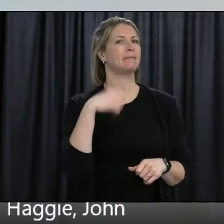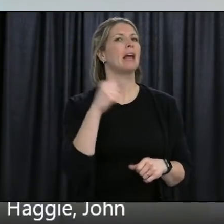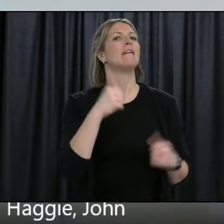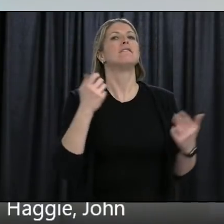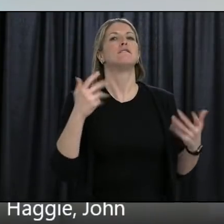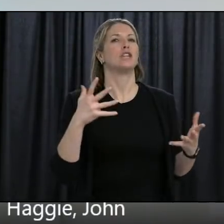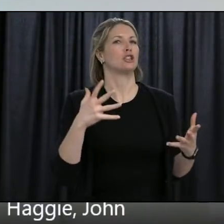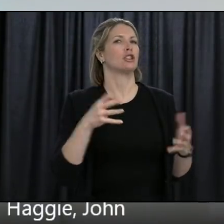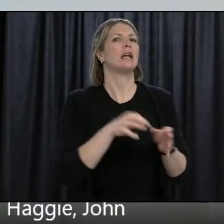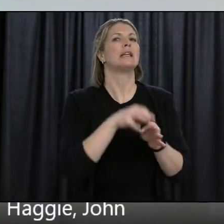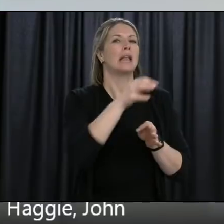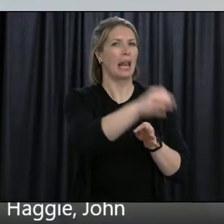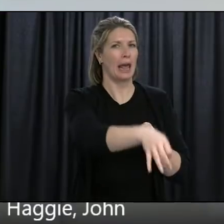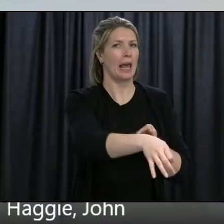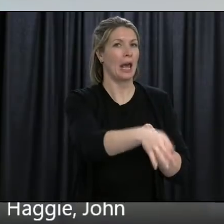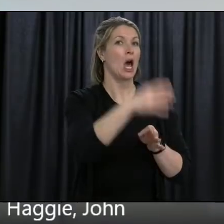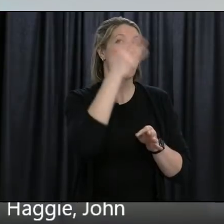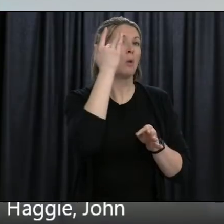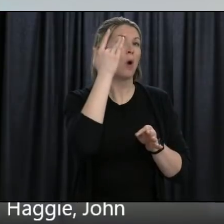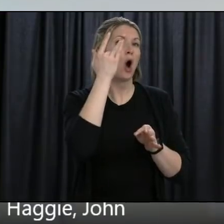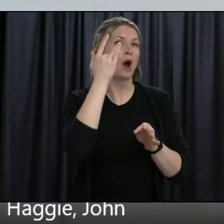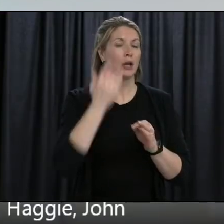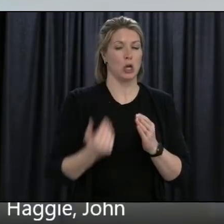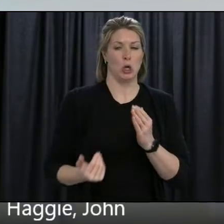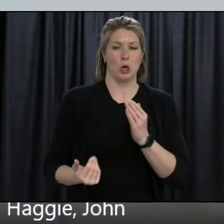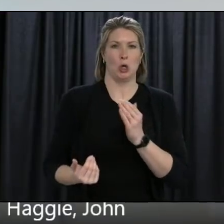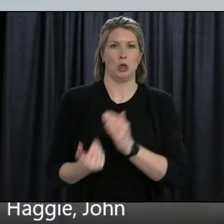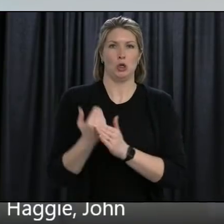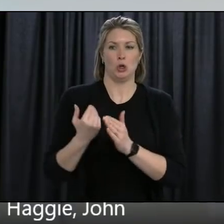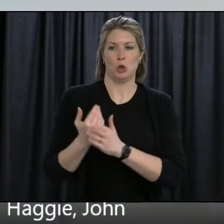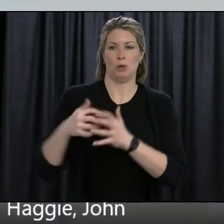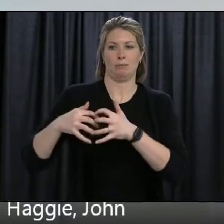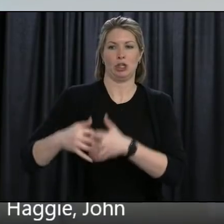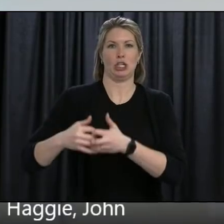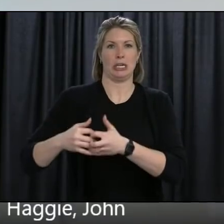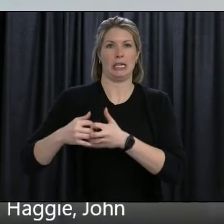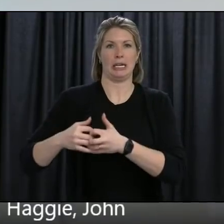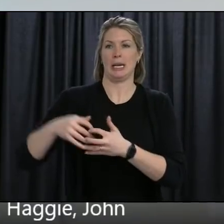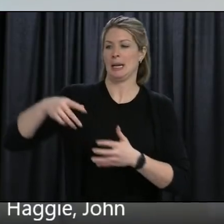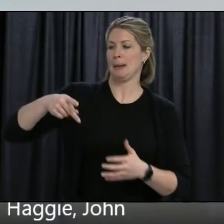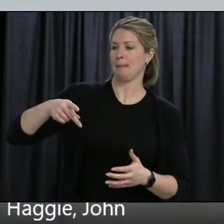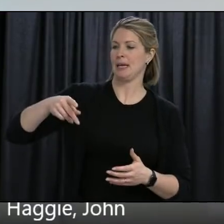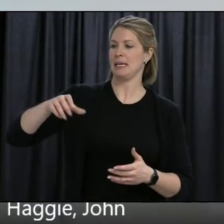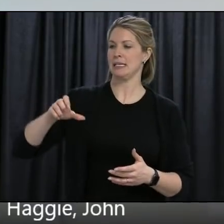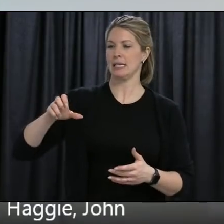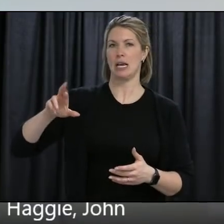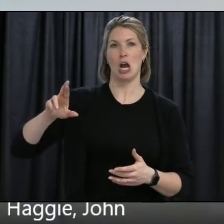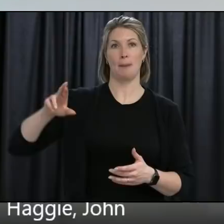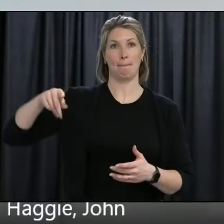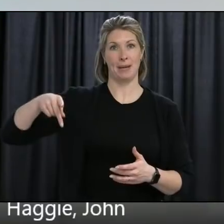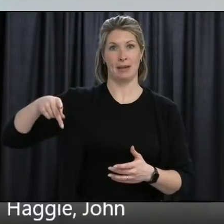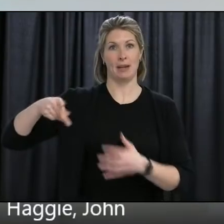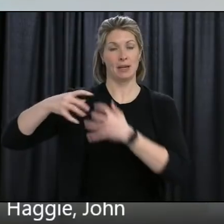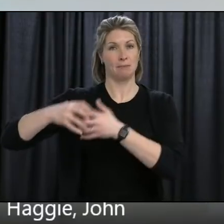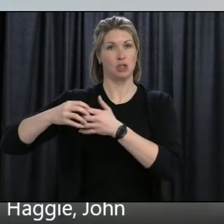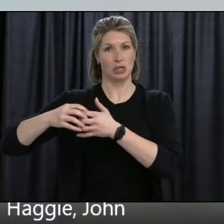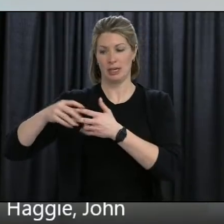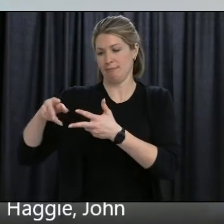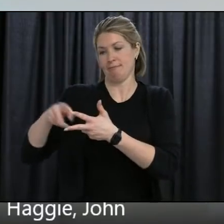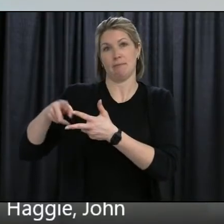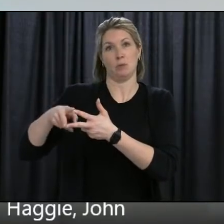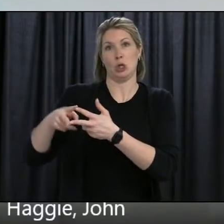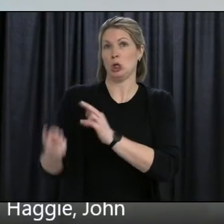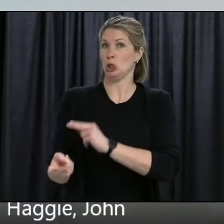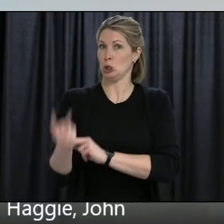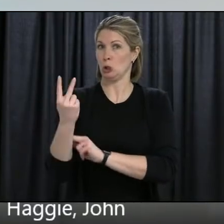PCR machines being fitted to the public health laboratory, and both of these are being validated and calibrated this